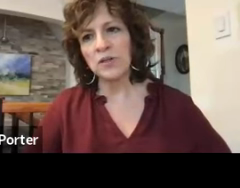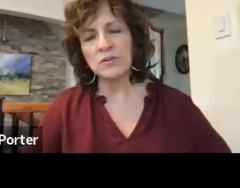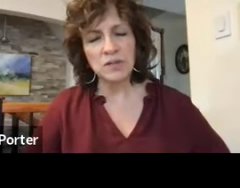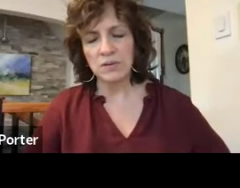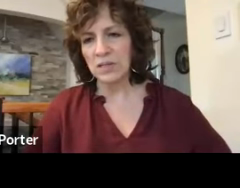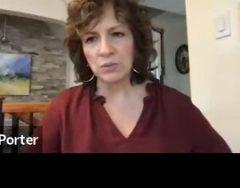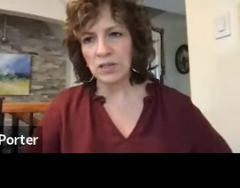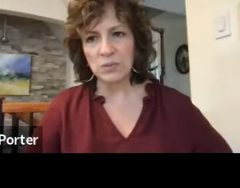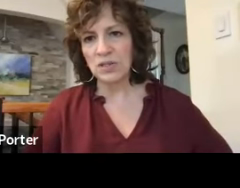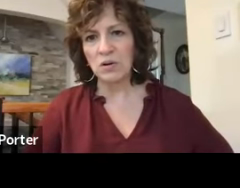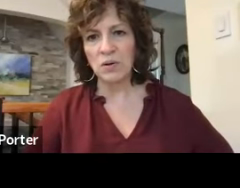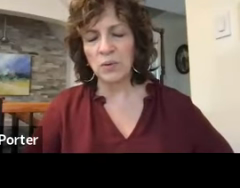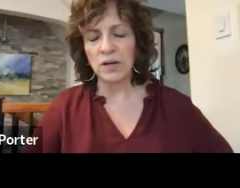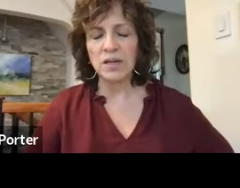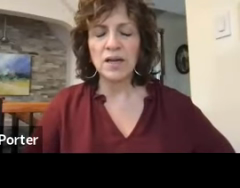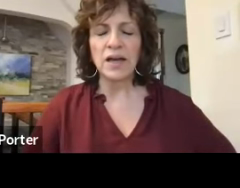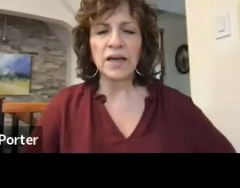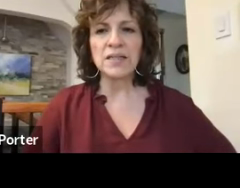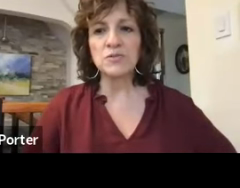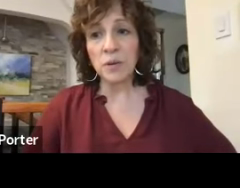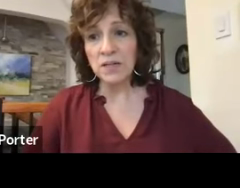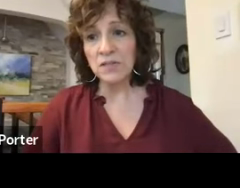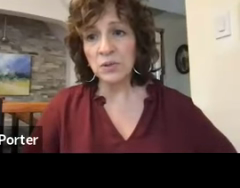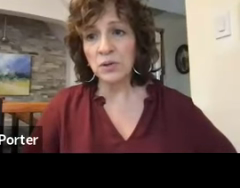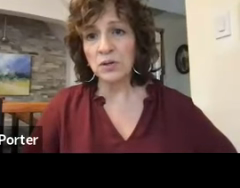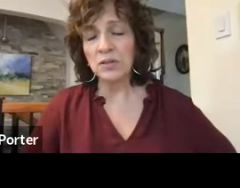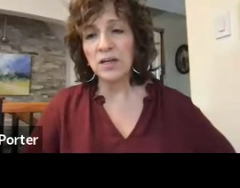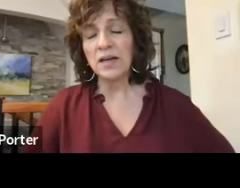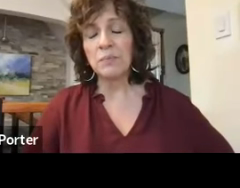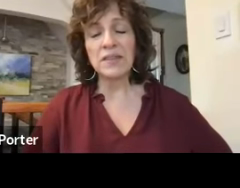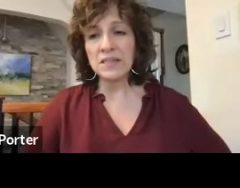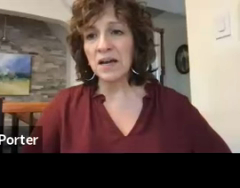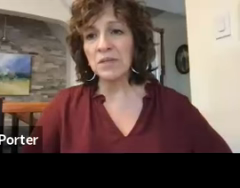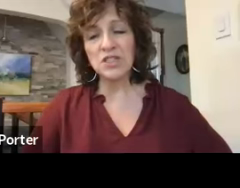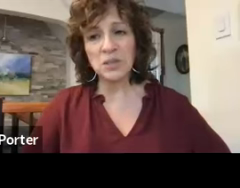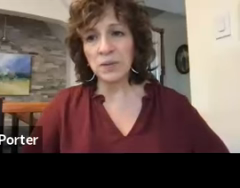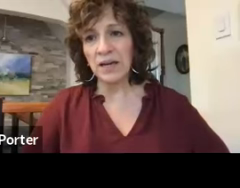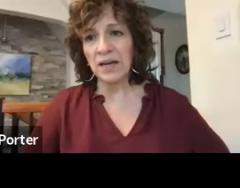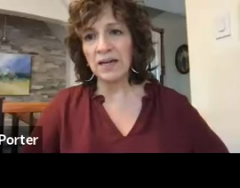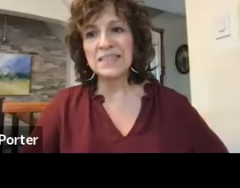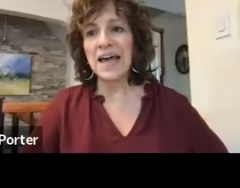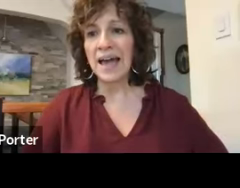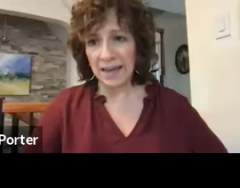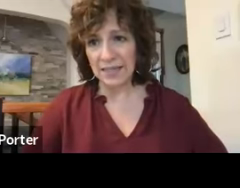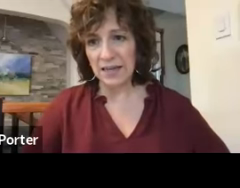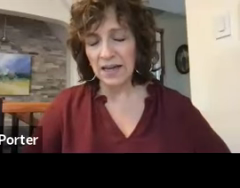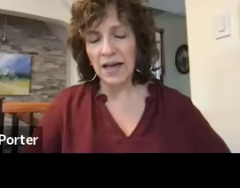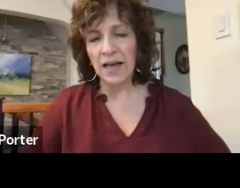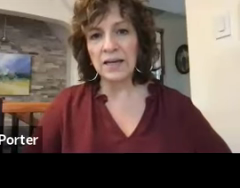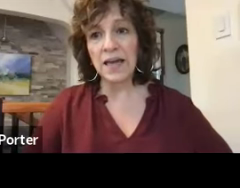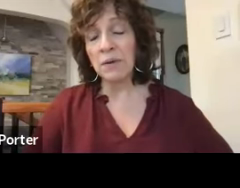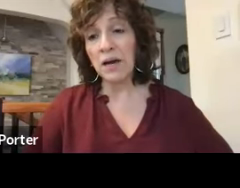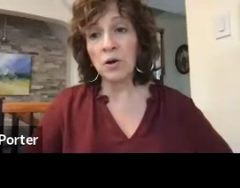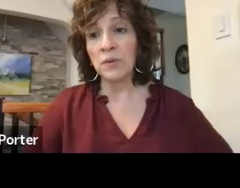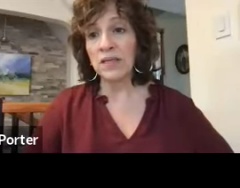was up. We knew that this was not going well. And he dropped out of school. By this time, his GPA tanked